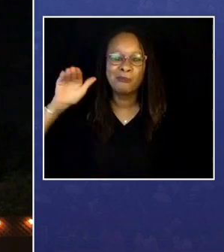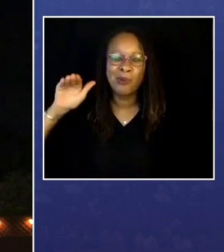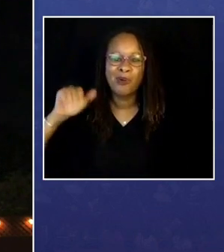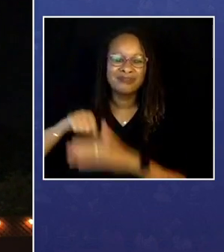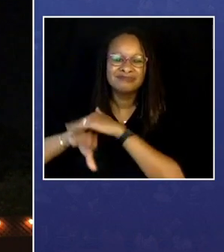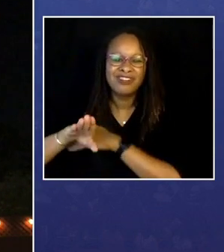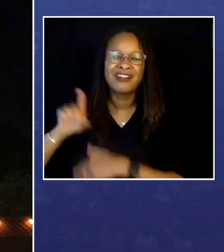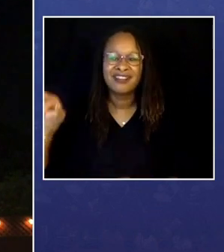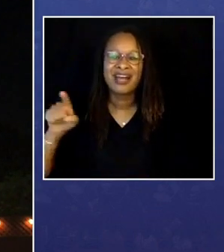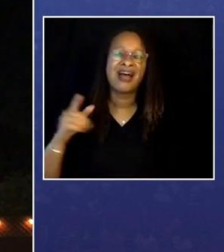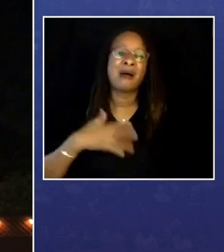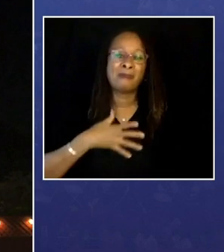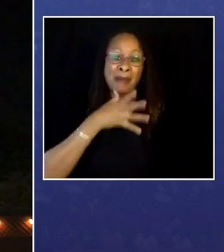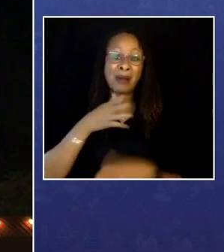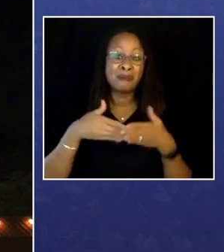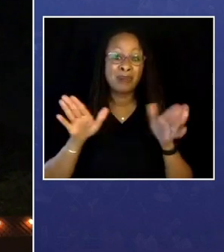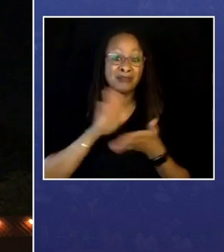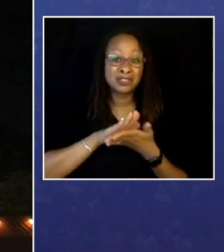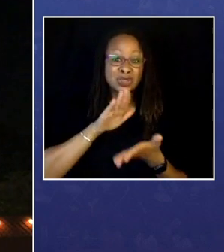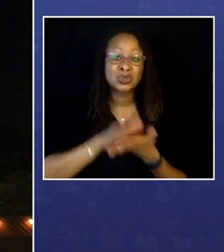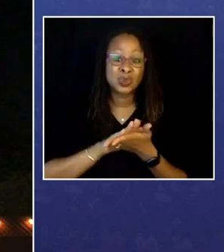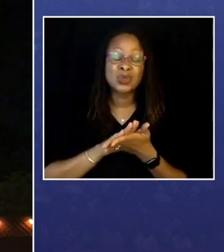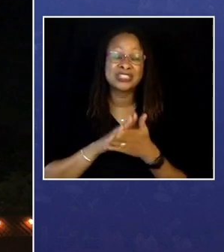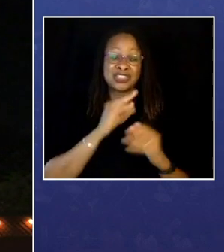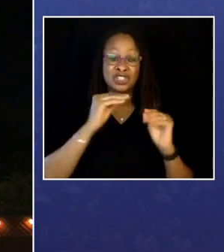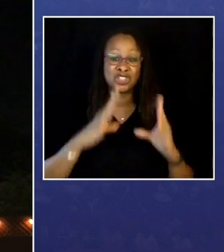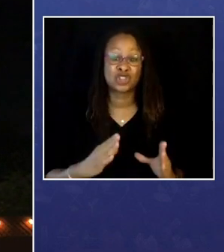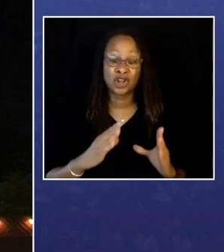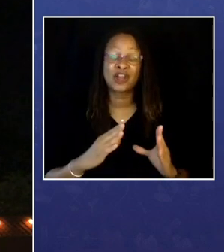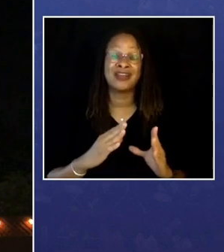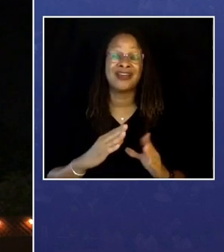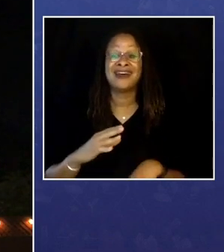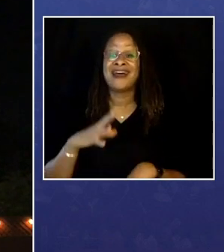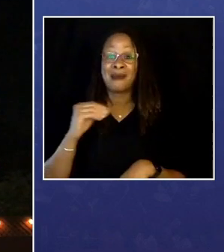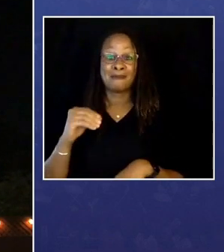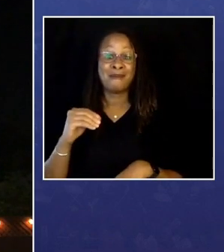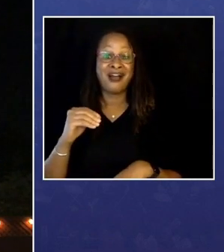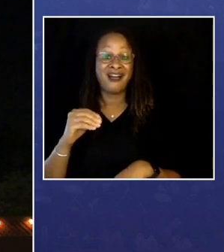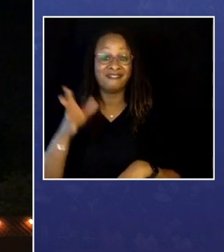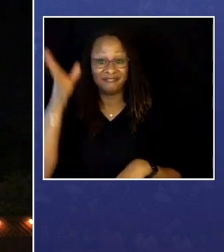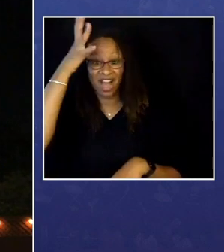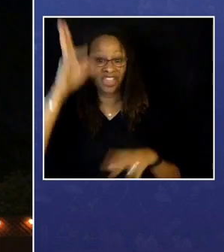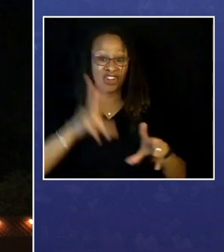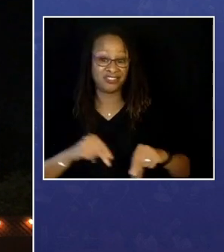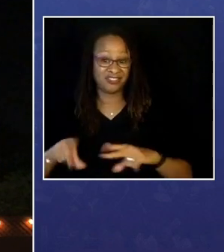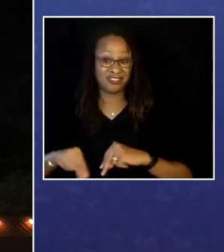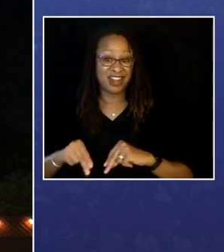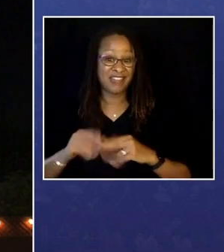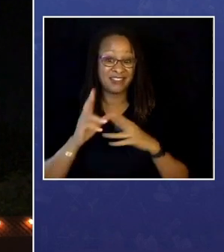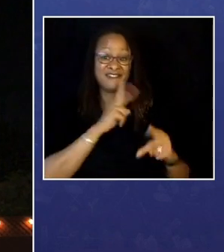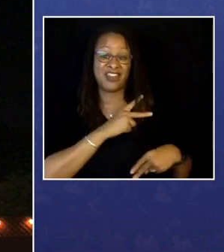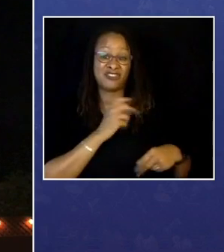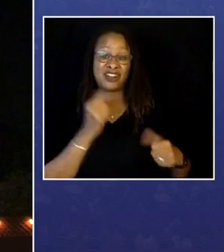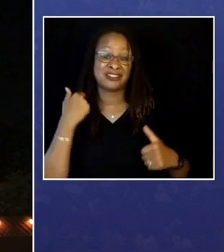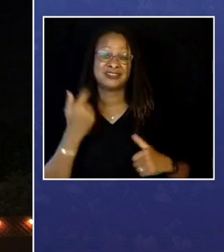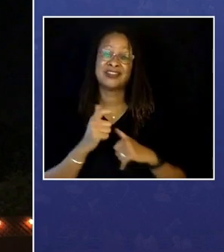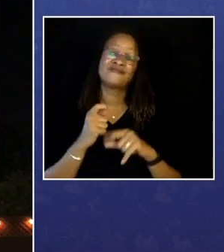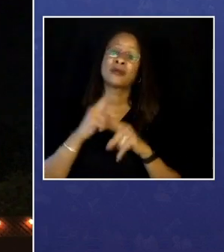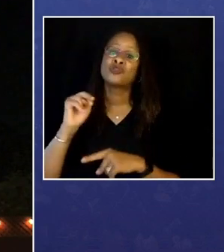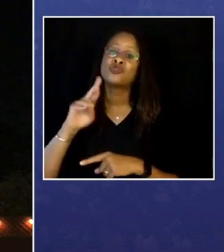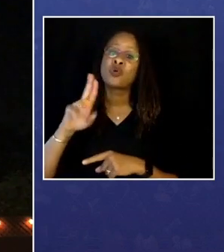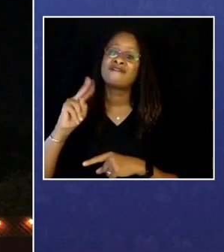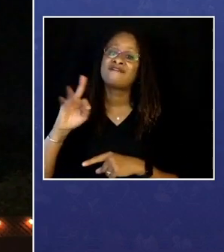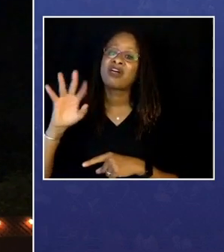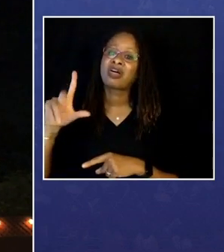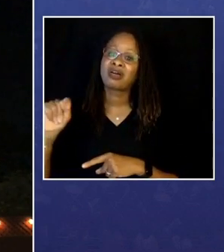Virginia Beach. I'm my mother. I'm a public school teacher and union leader. My father was a Navy veteran stationed out of Norfolk. They worked tirelessly to teach me